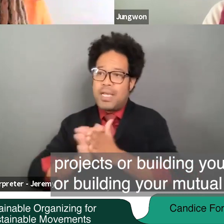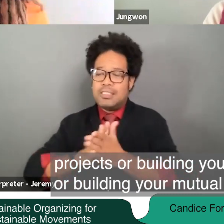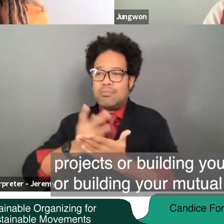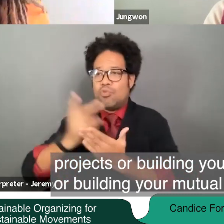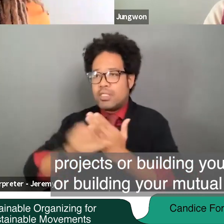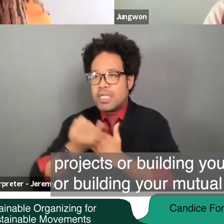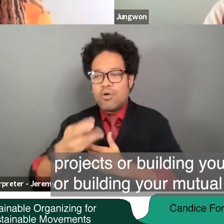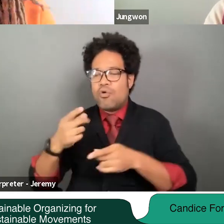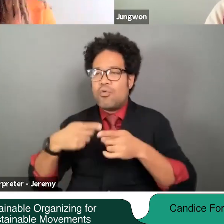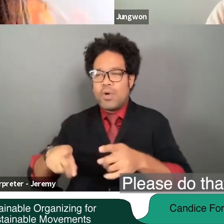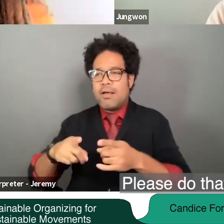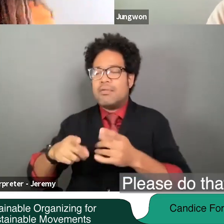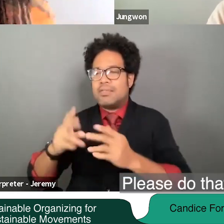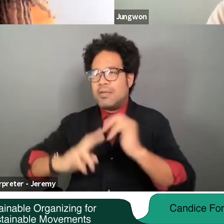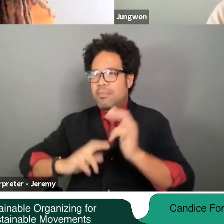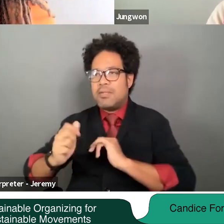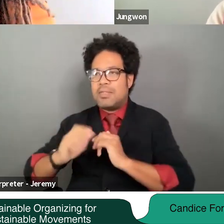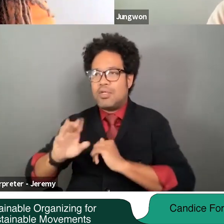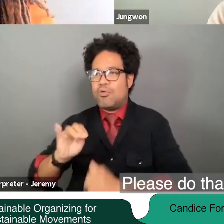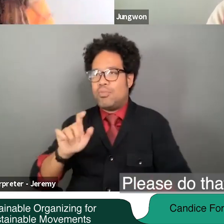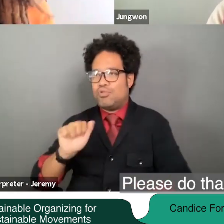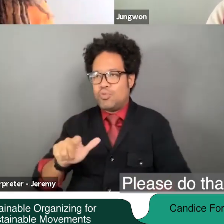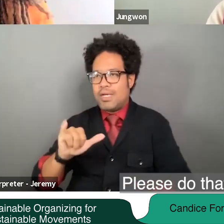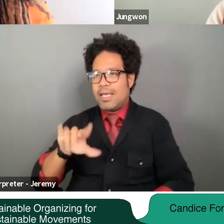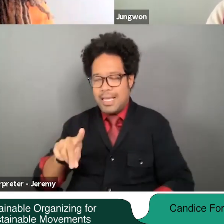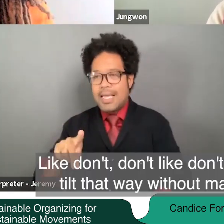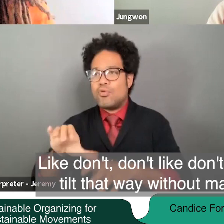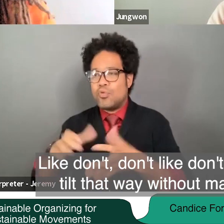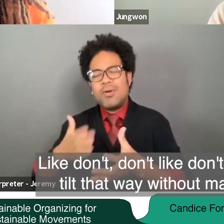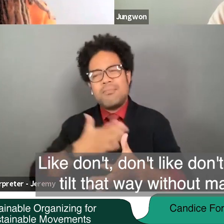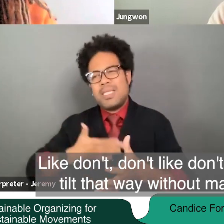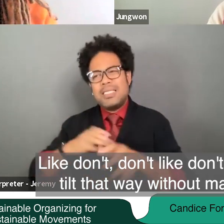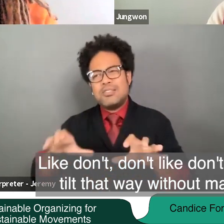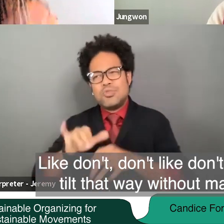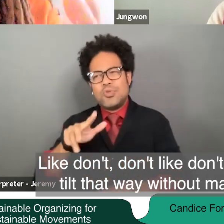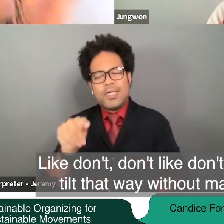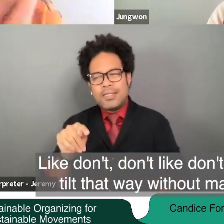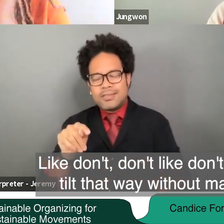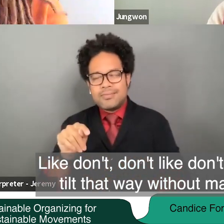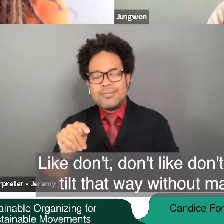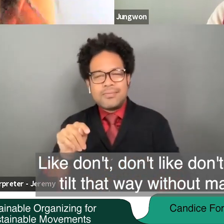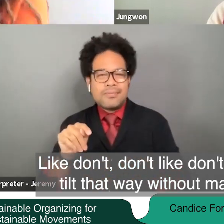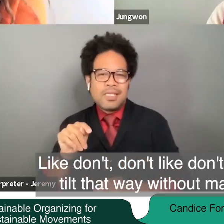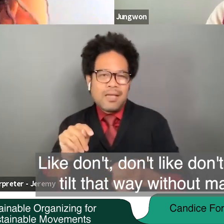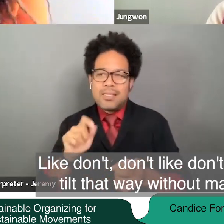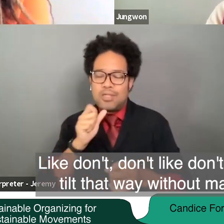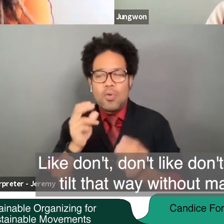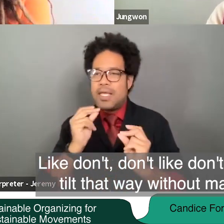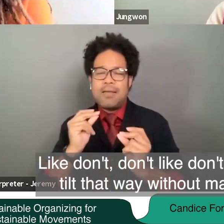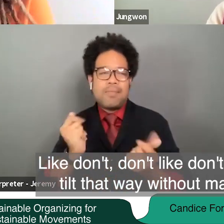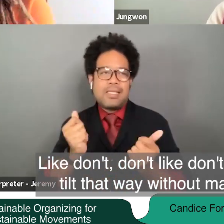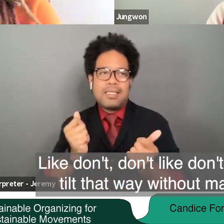nonprofit or building your mutual aid group, please do that. Please do that. Like, don't immediately tilt